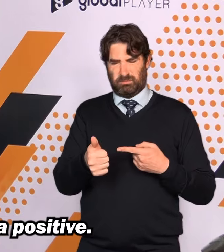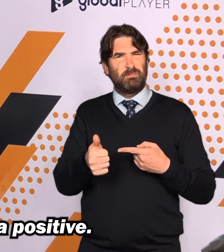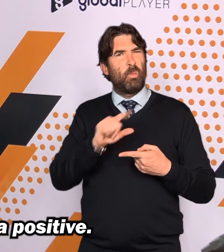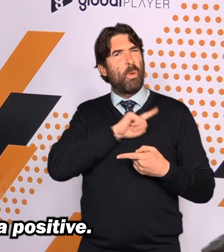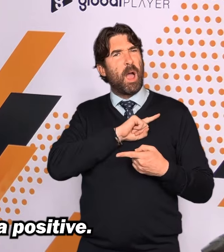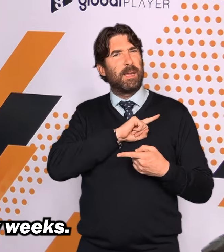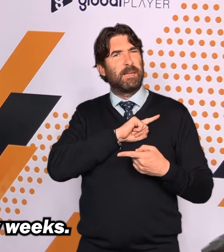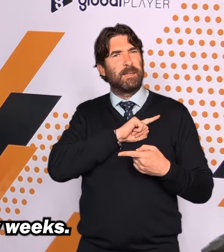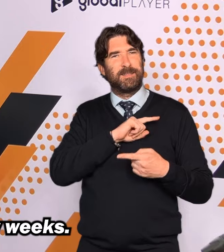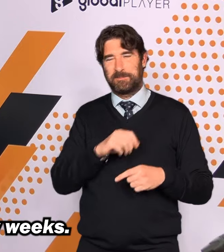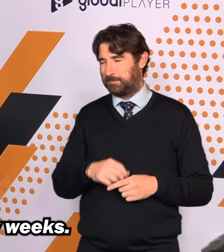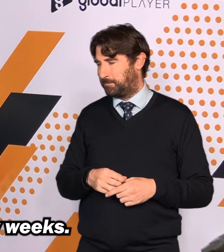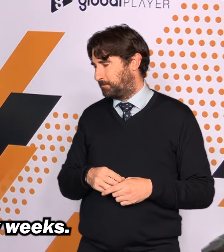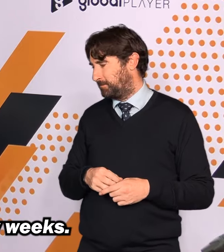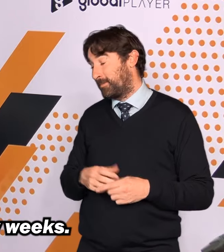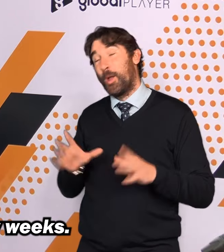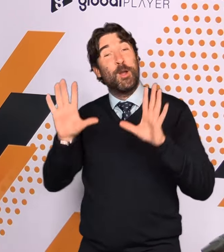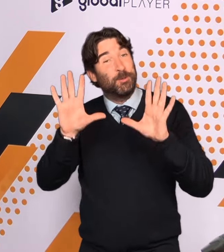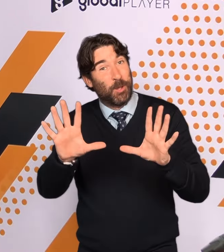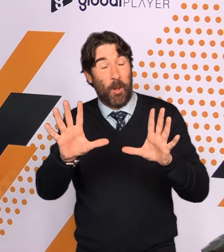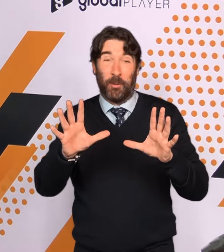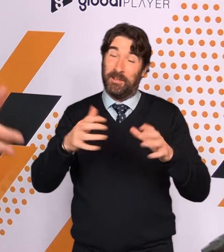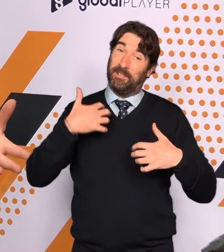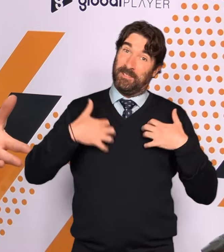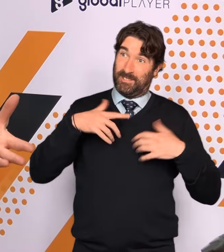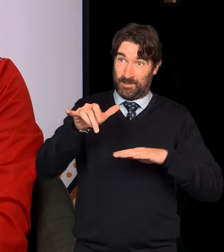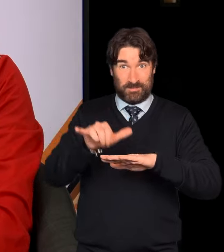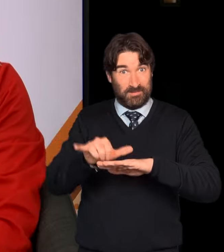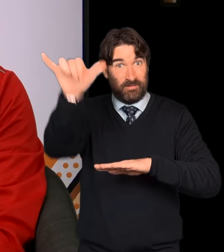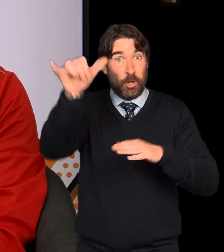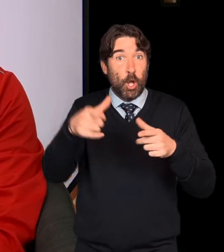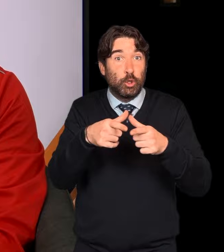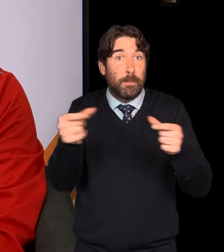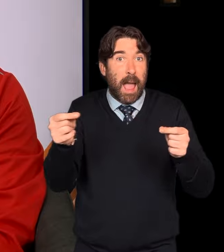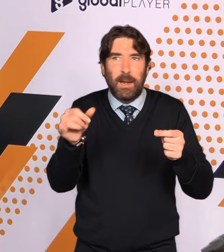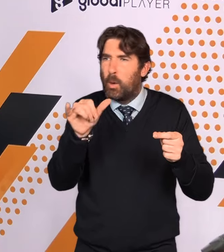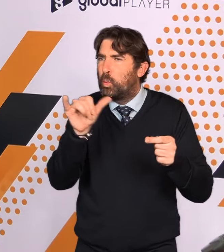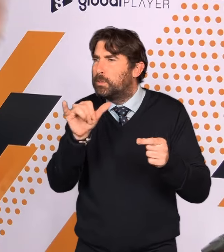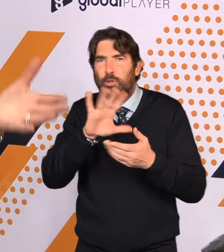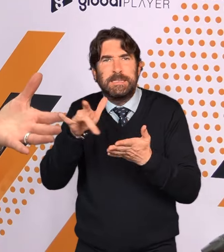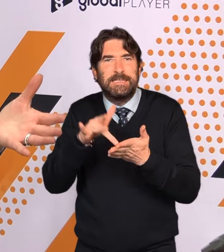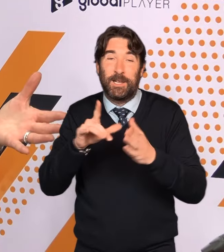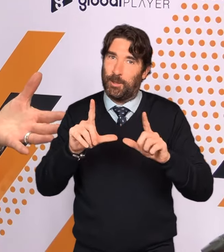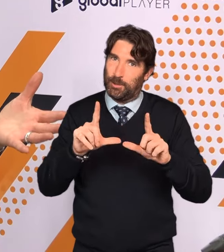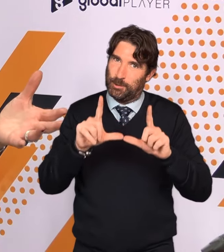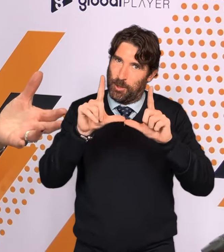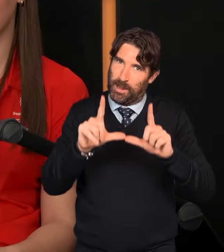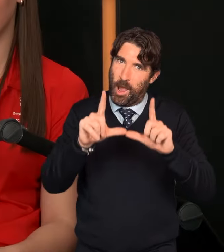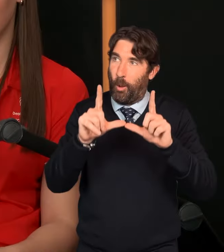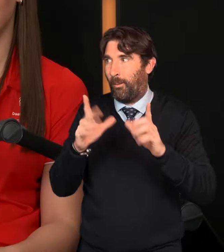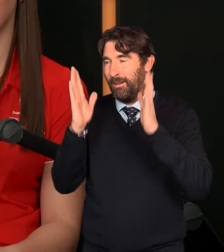positive. It's coming up in the next few weeks. You're going out to Japan. Based in which